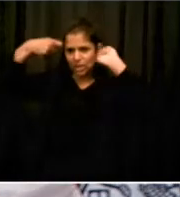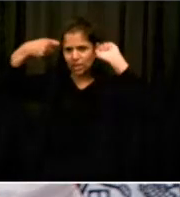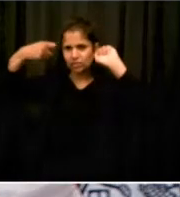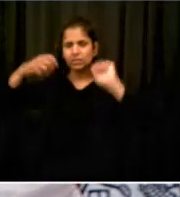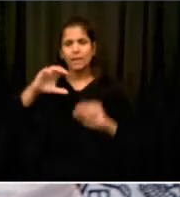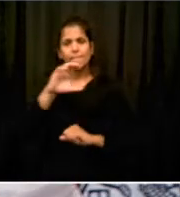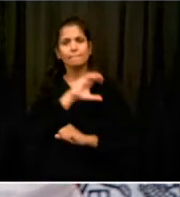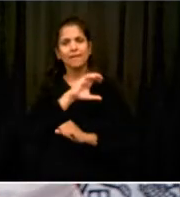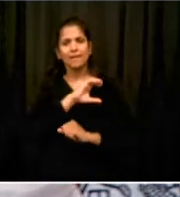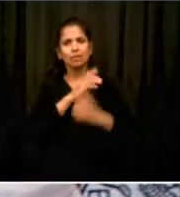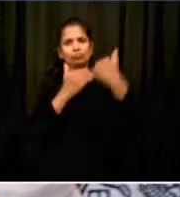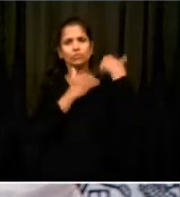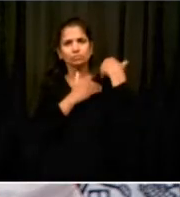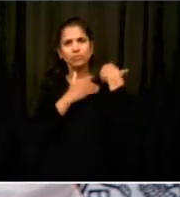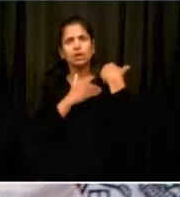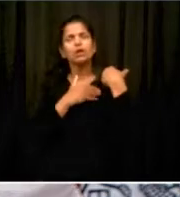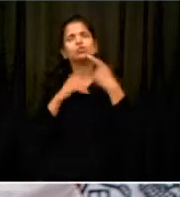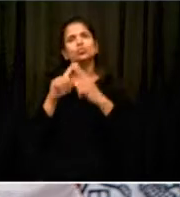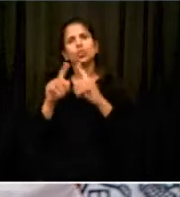what matters. Go ahead.